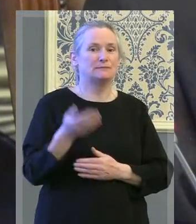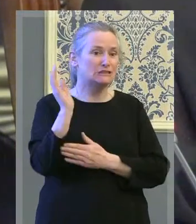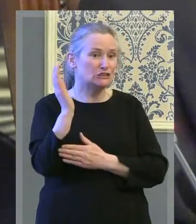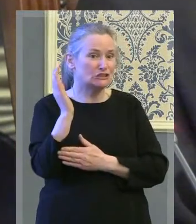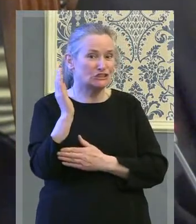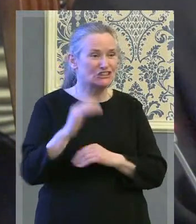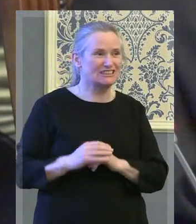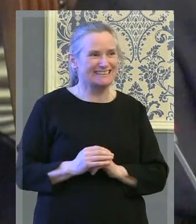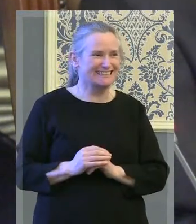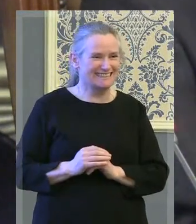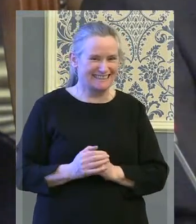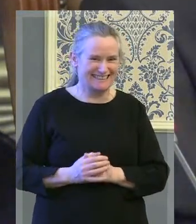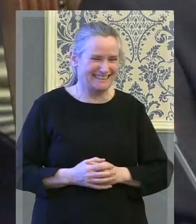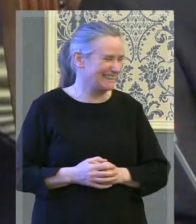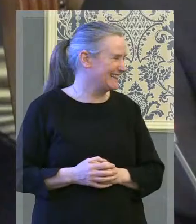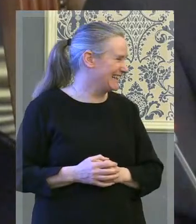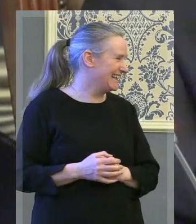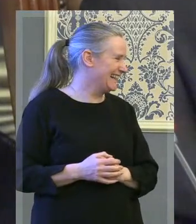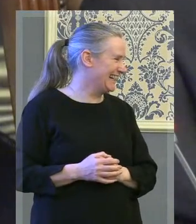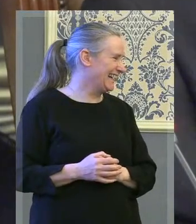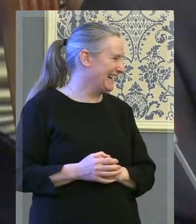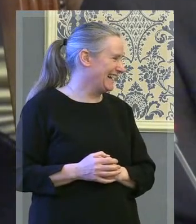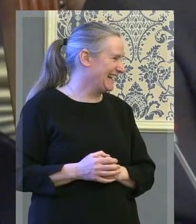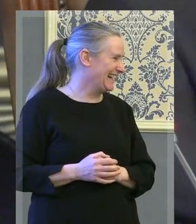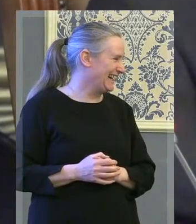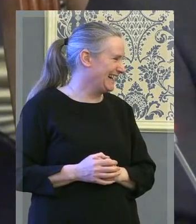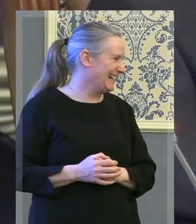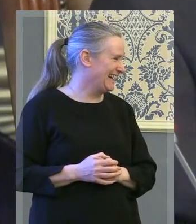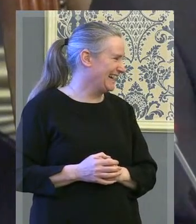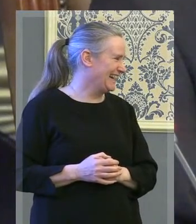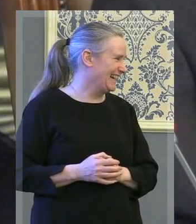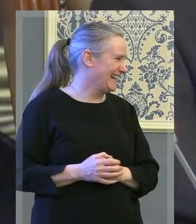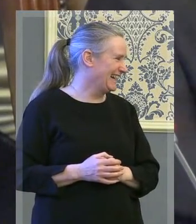speech outside of City Hall.